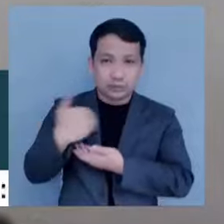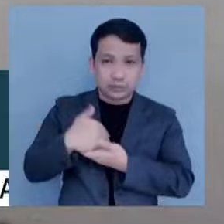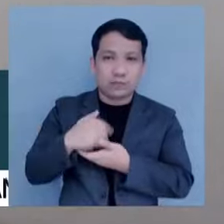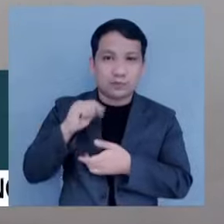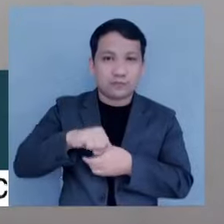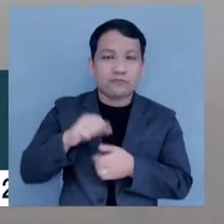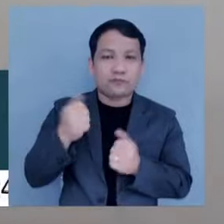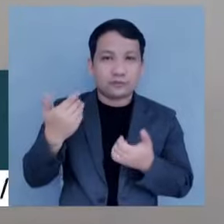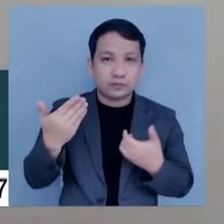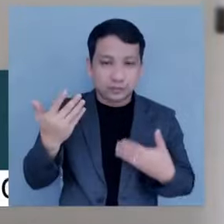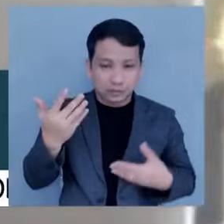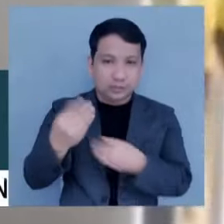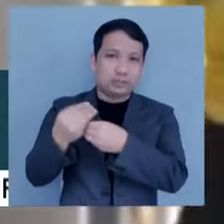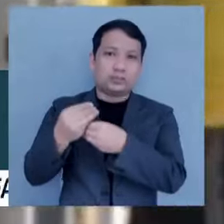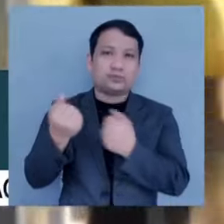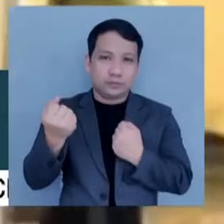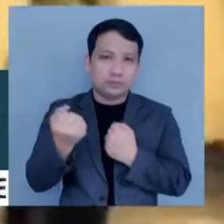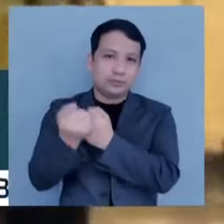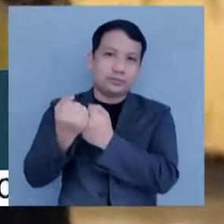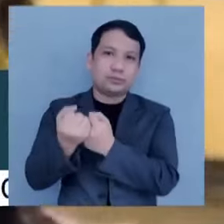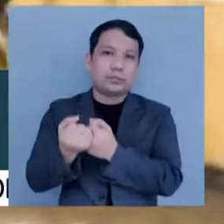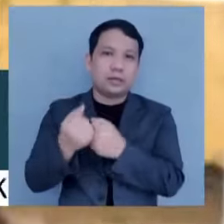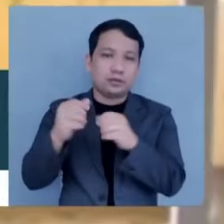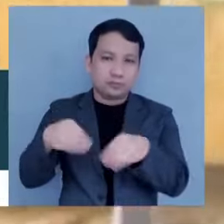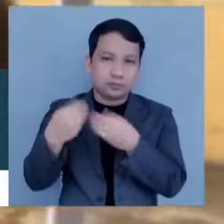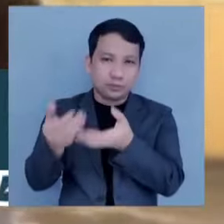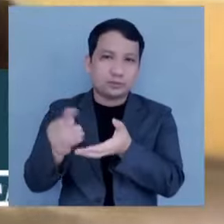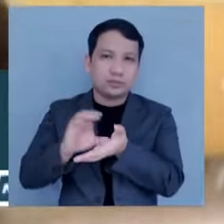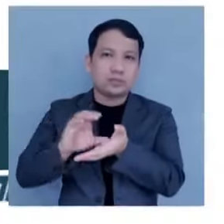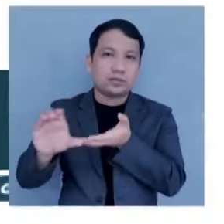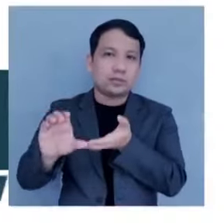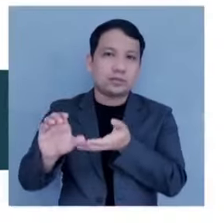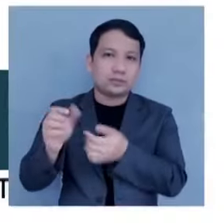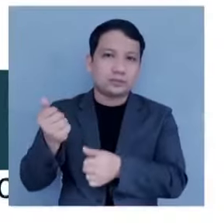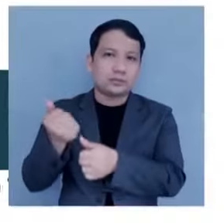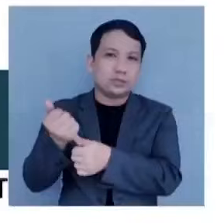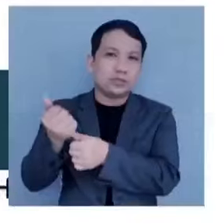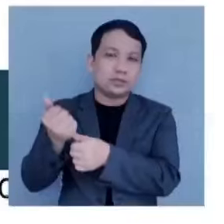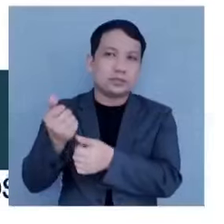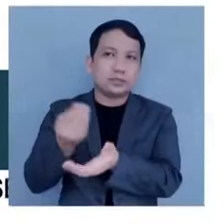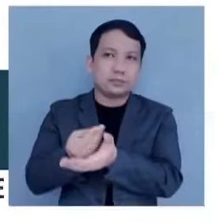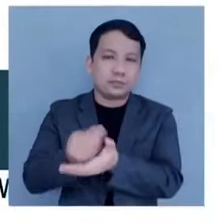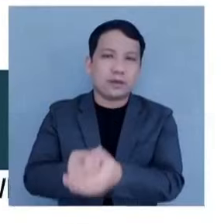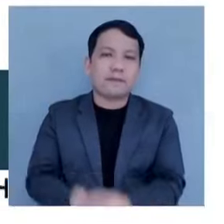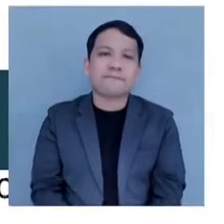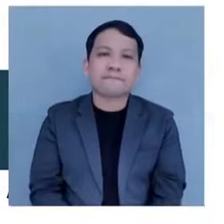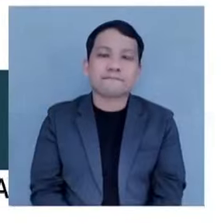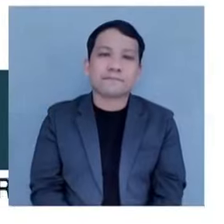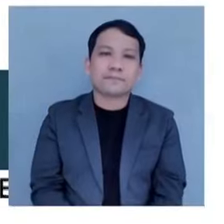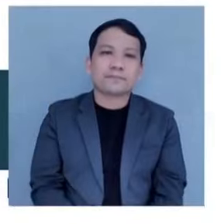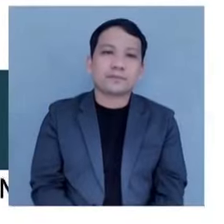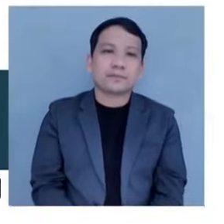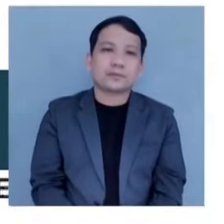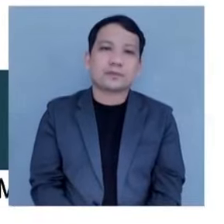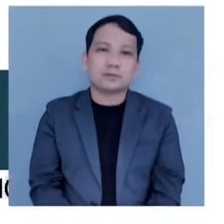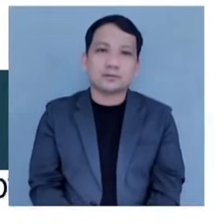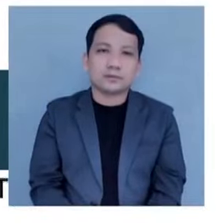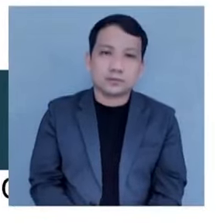we'll really have to shift to cash assistance. Okay. When we talk about the challenges, Secretary Gatchalian, be it this